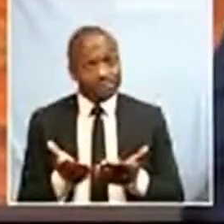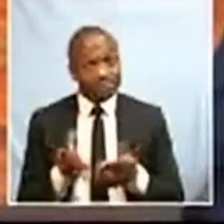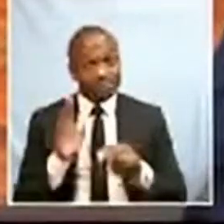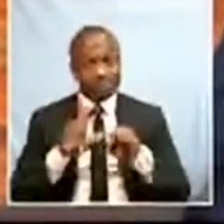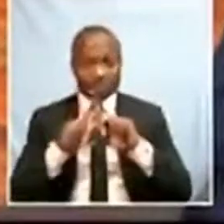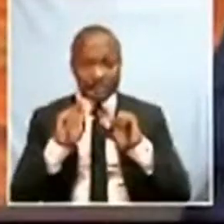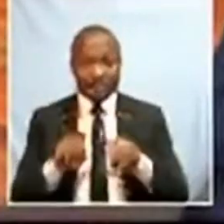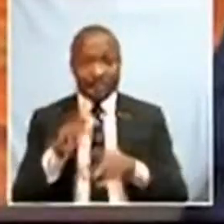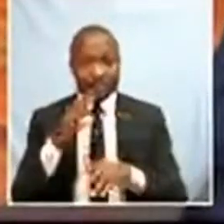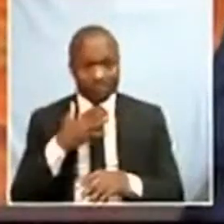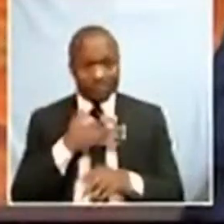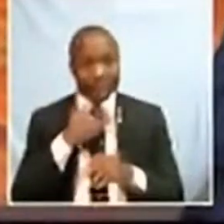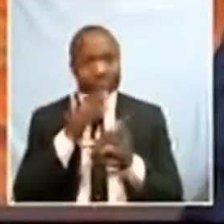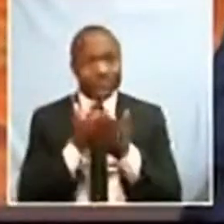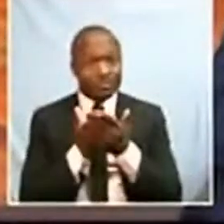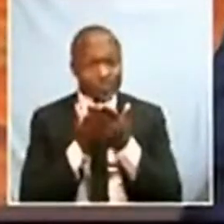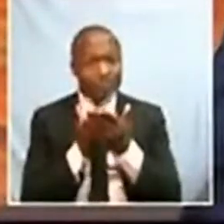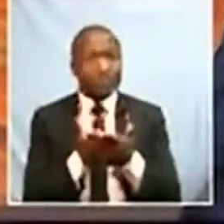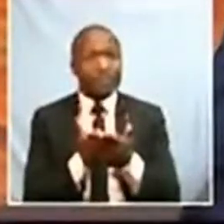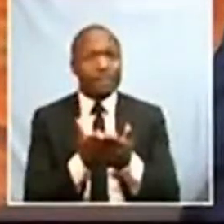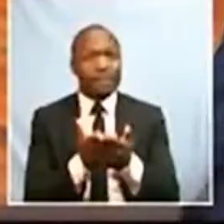Chair, my submission is that